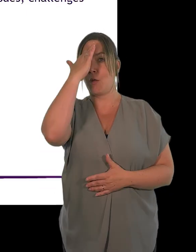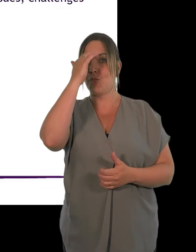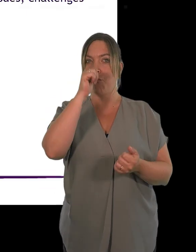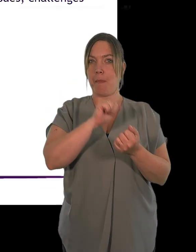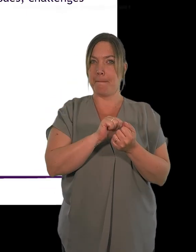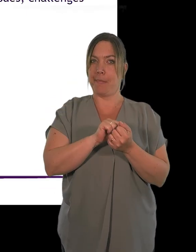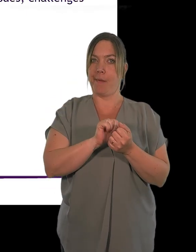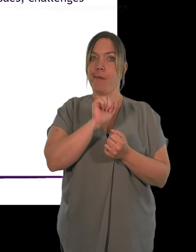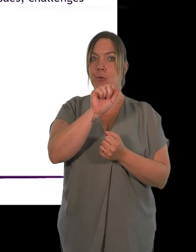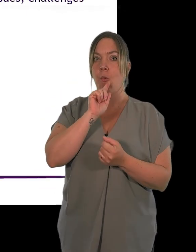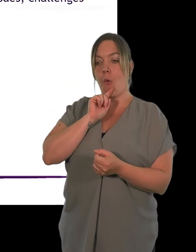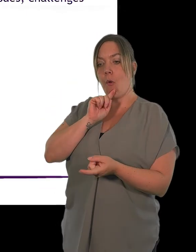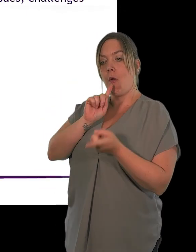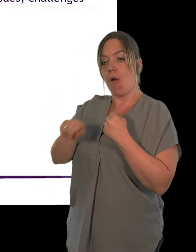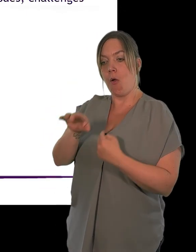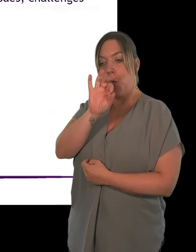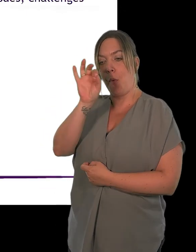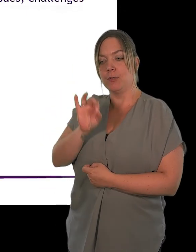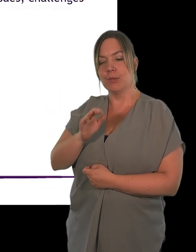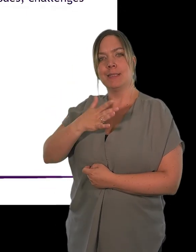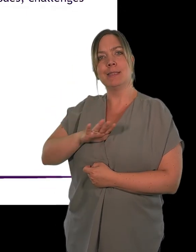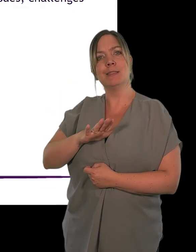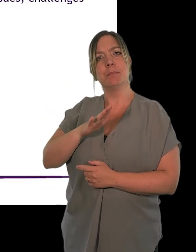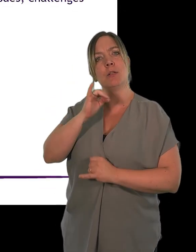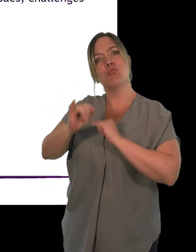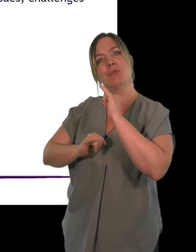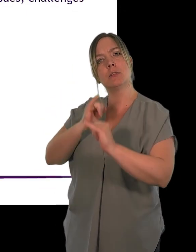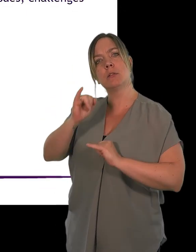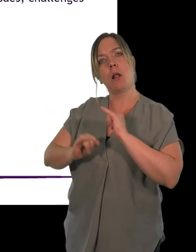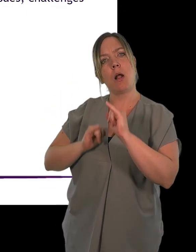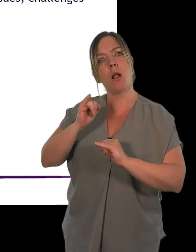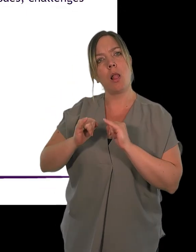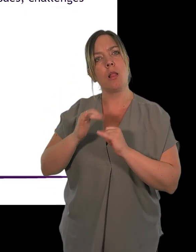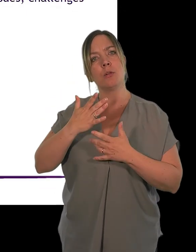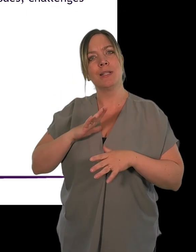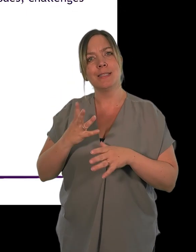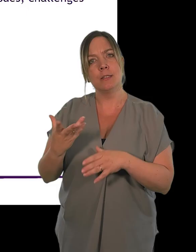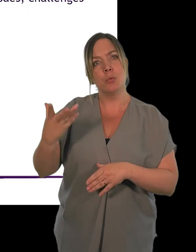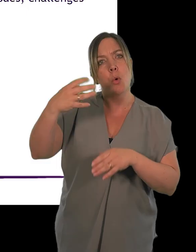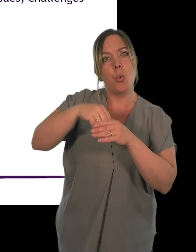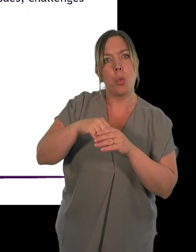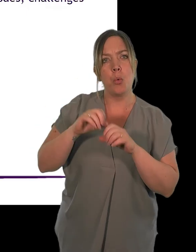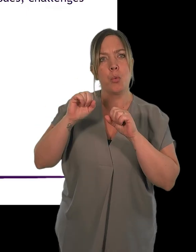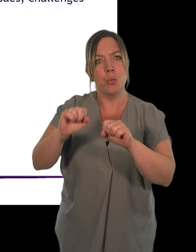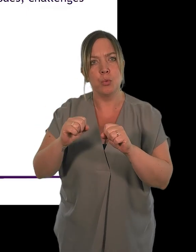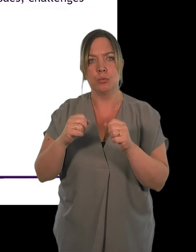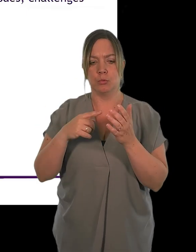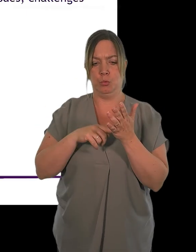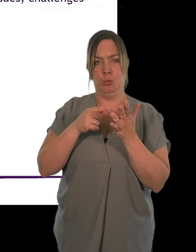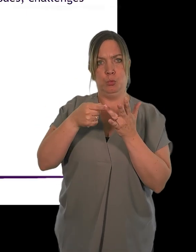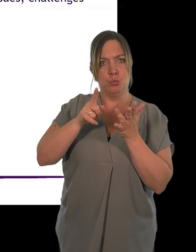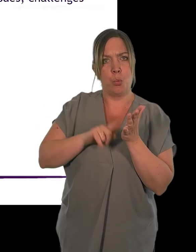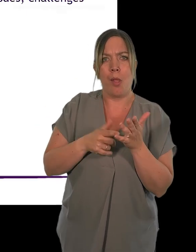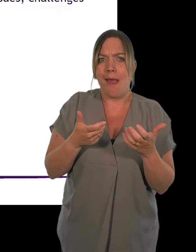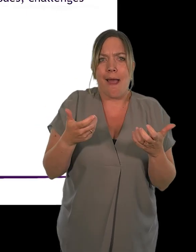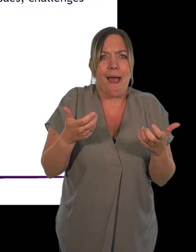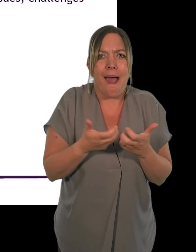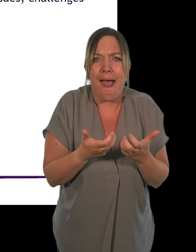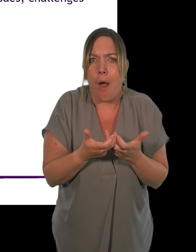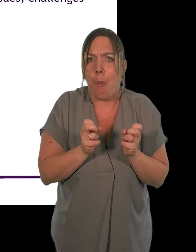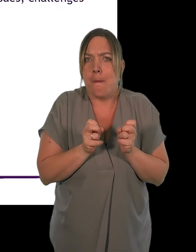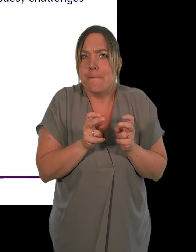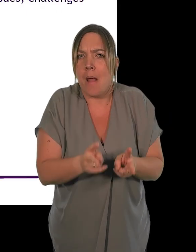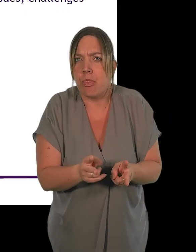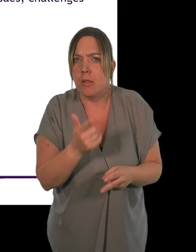So remember, you need to be critical against this question, so you need to include how the tool and method can